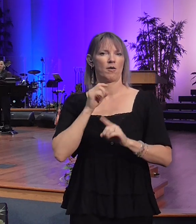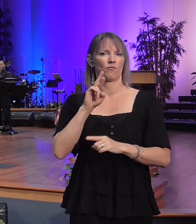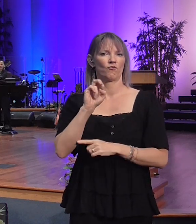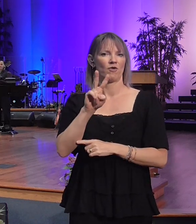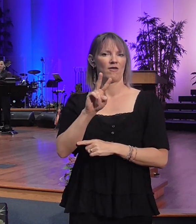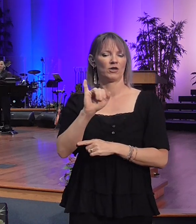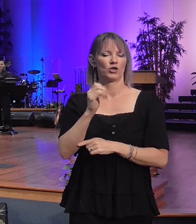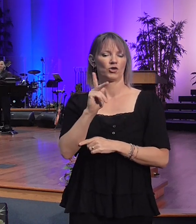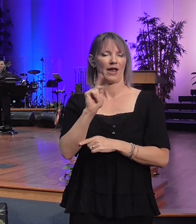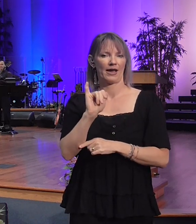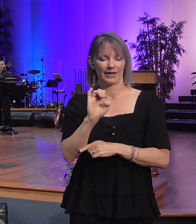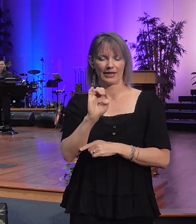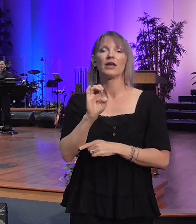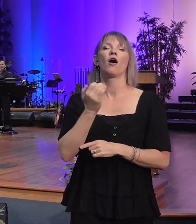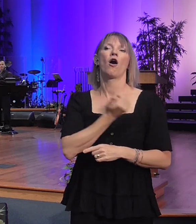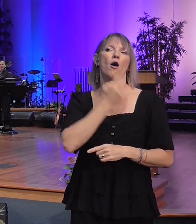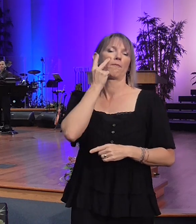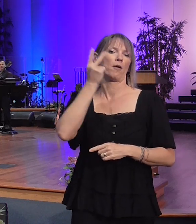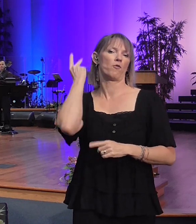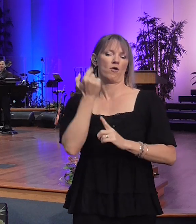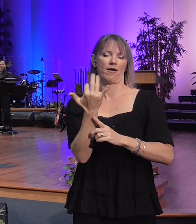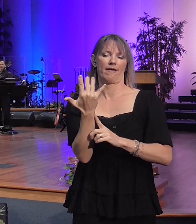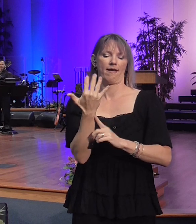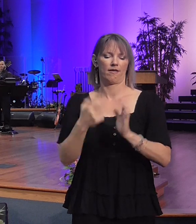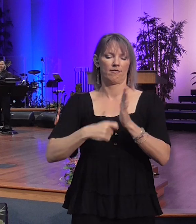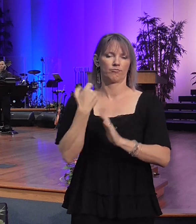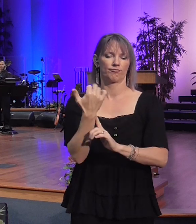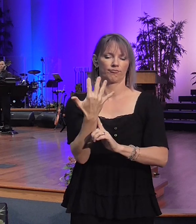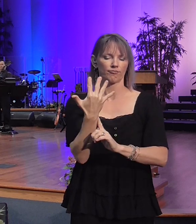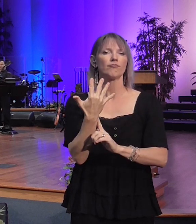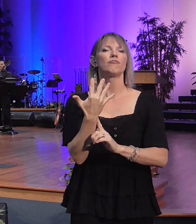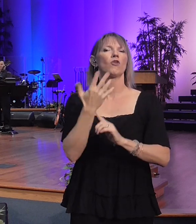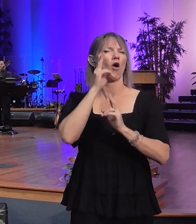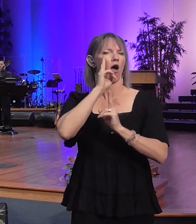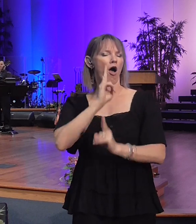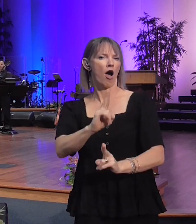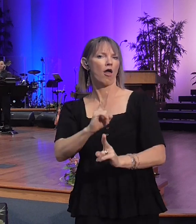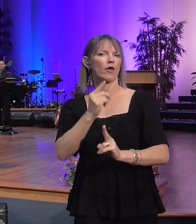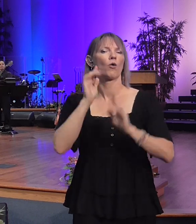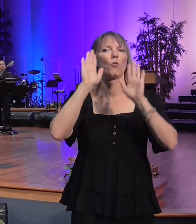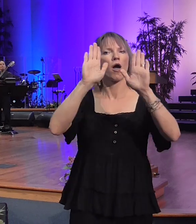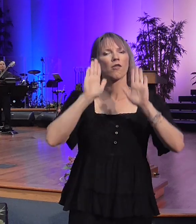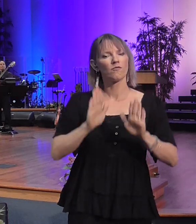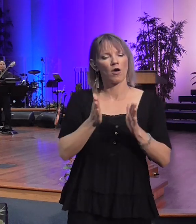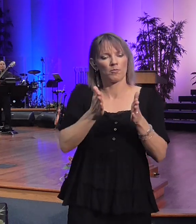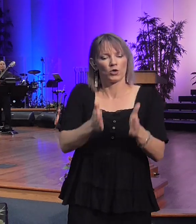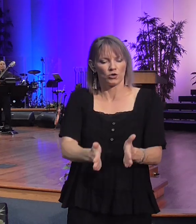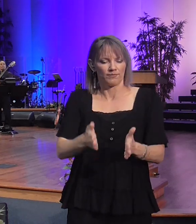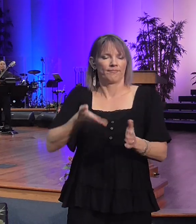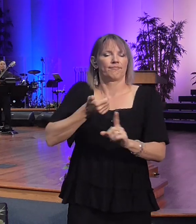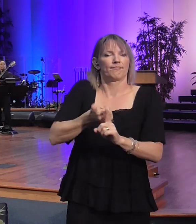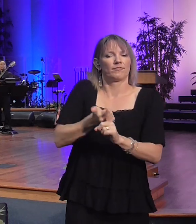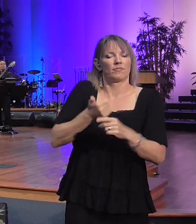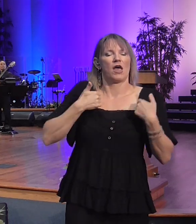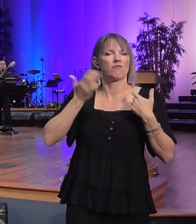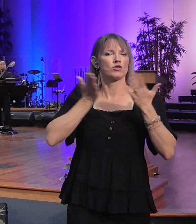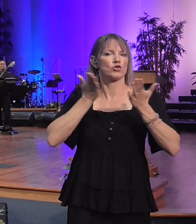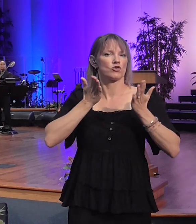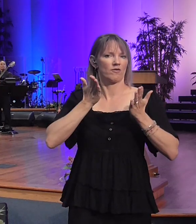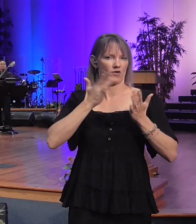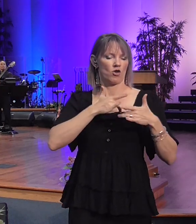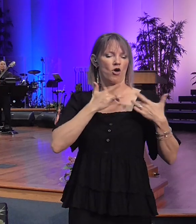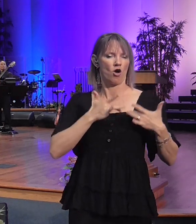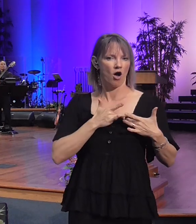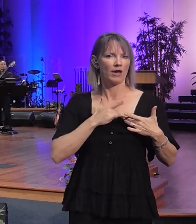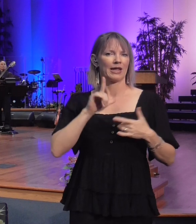our memorial candle this morning in honor of a wonderful individual with a servant's heart named Linda Medford, who recently